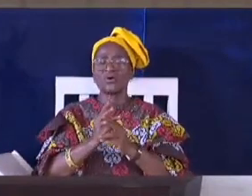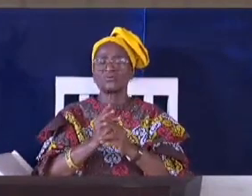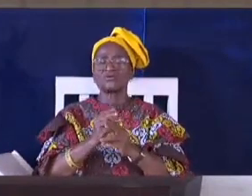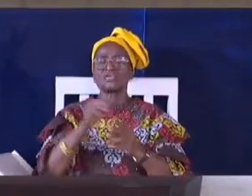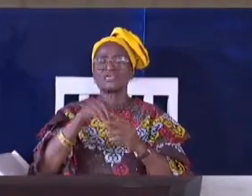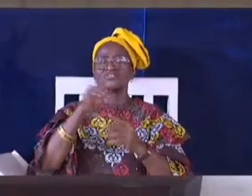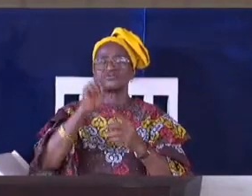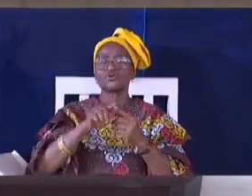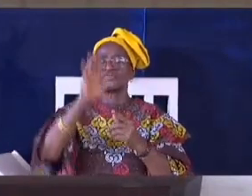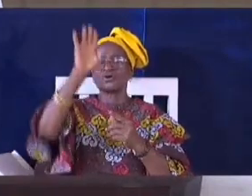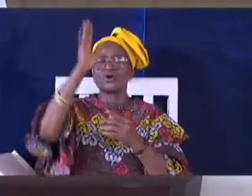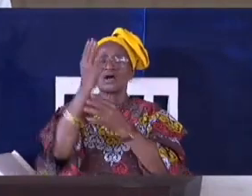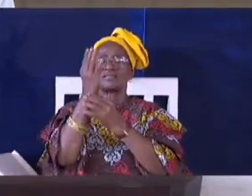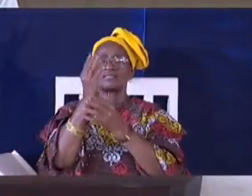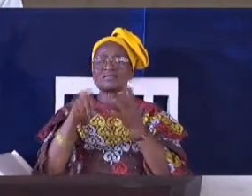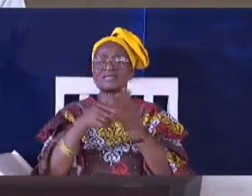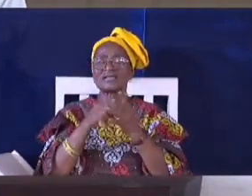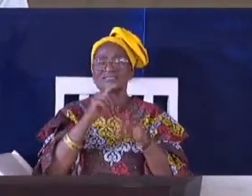moment, Father,